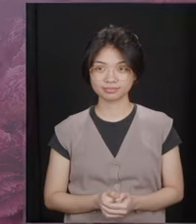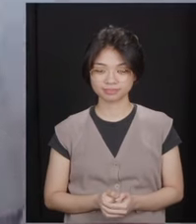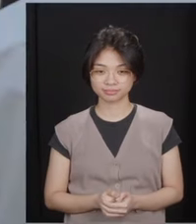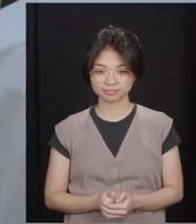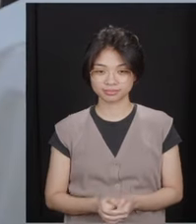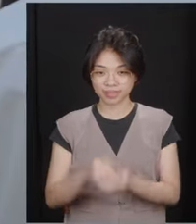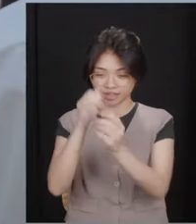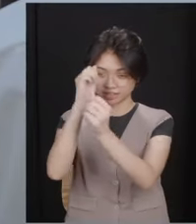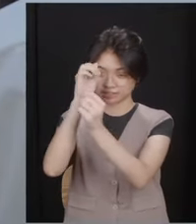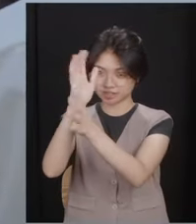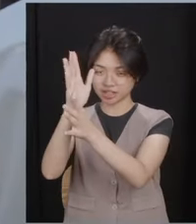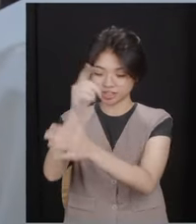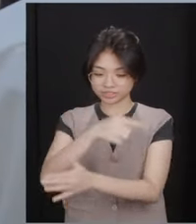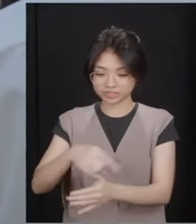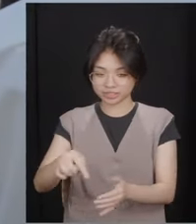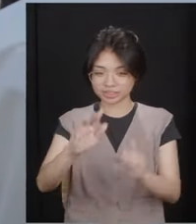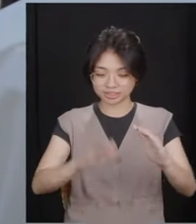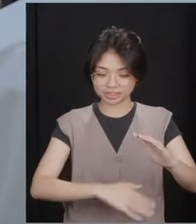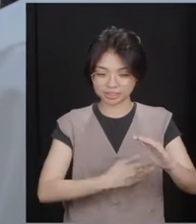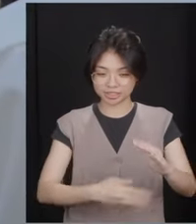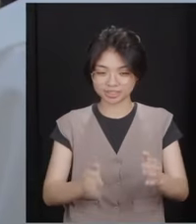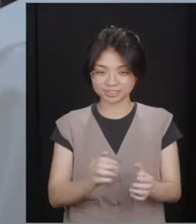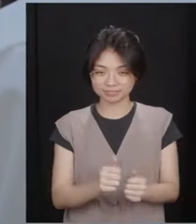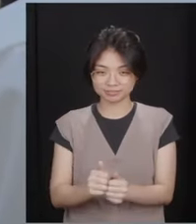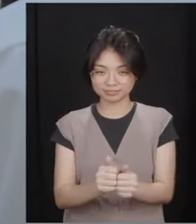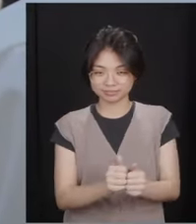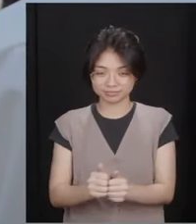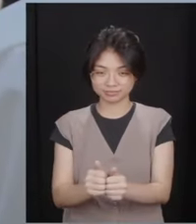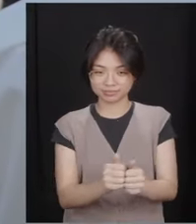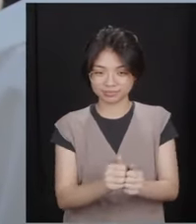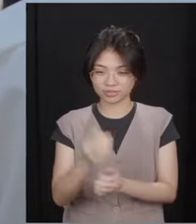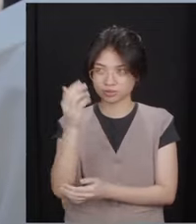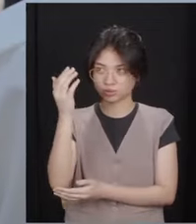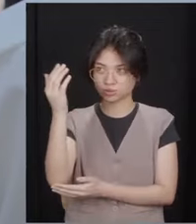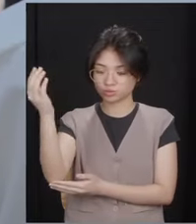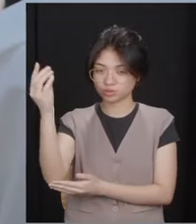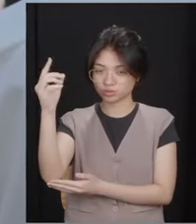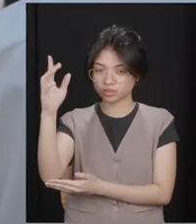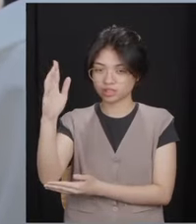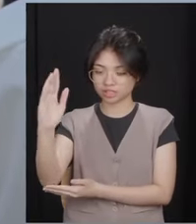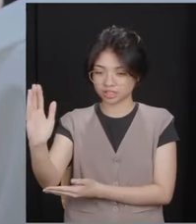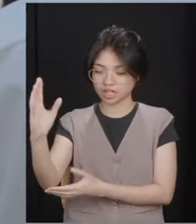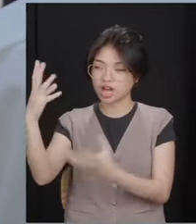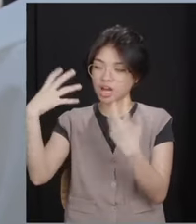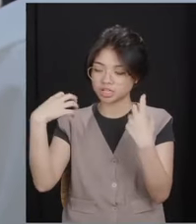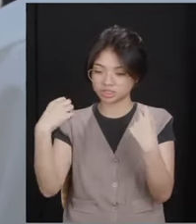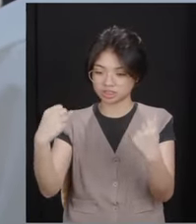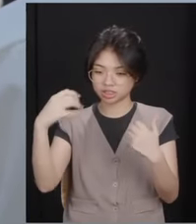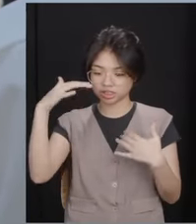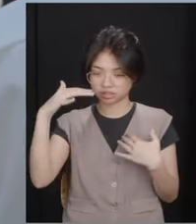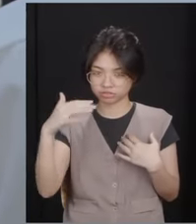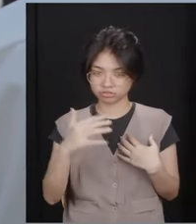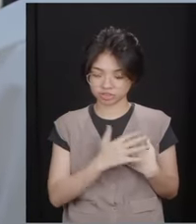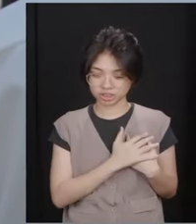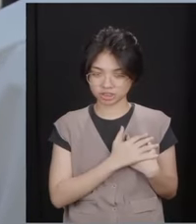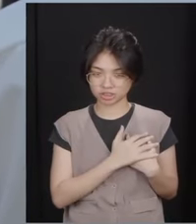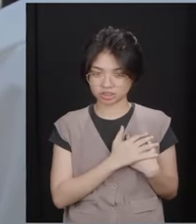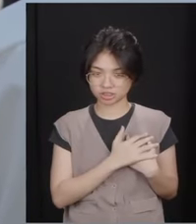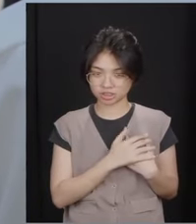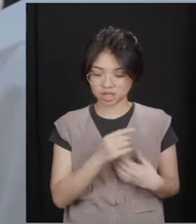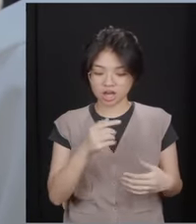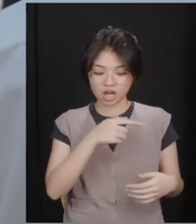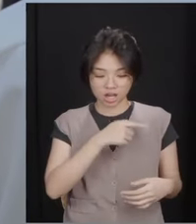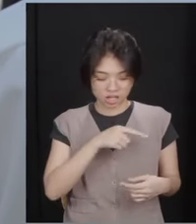Father, we just sang together that you are the healing and grace our